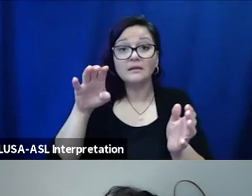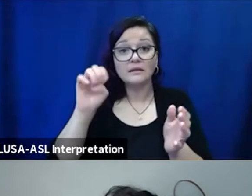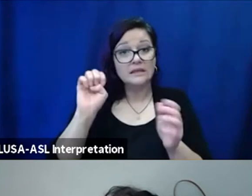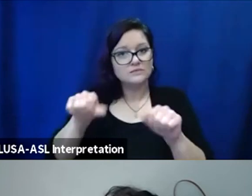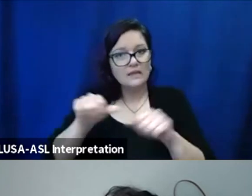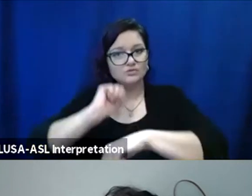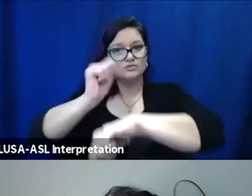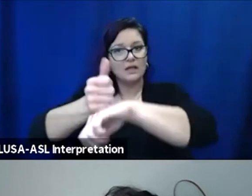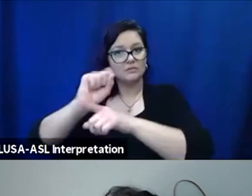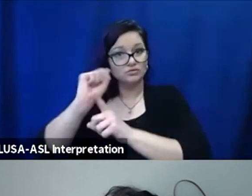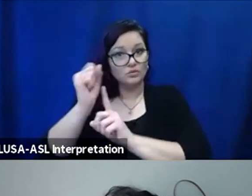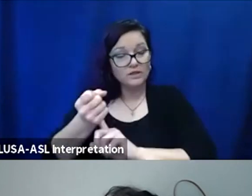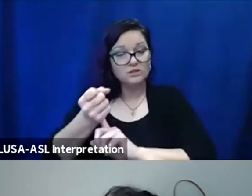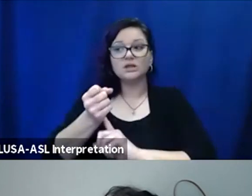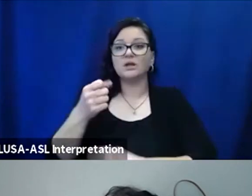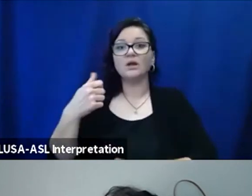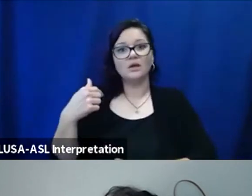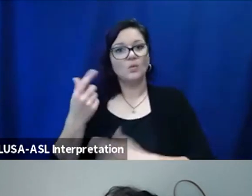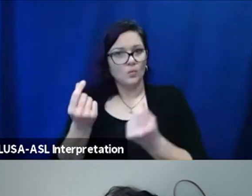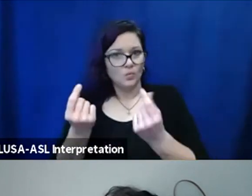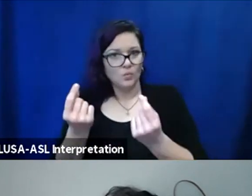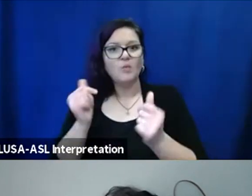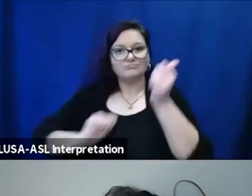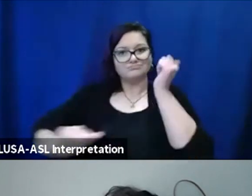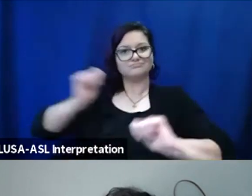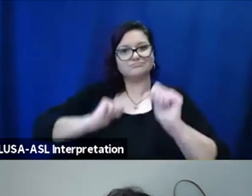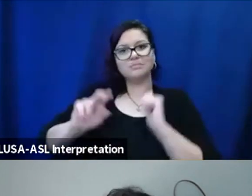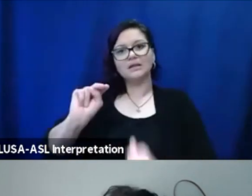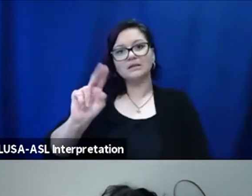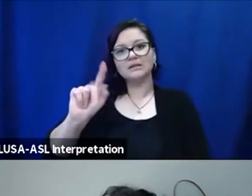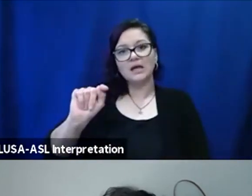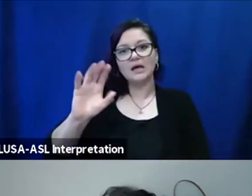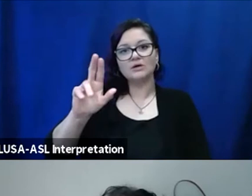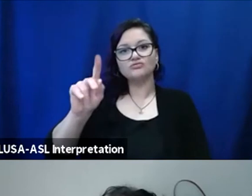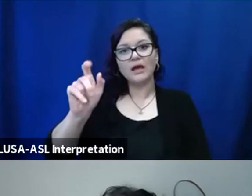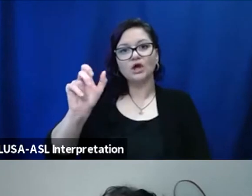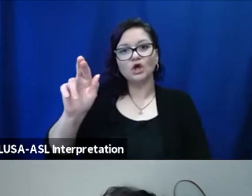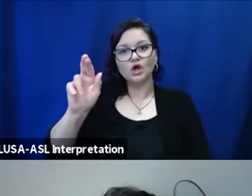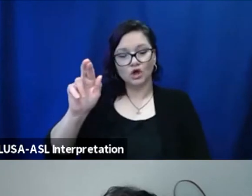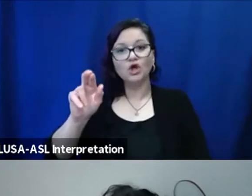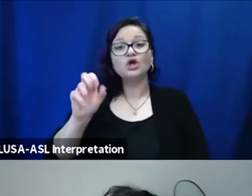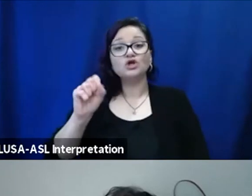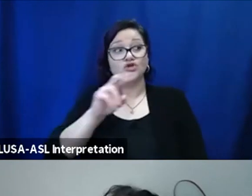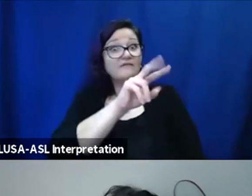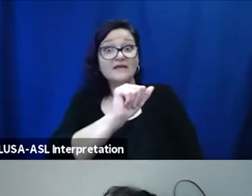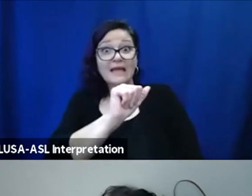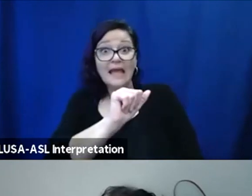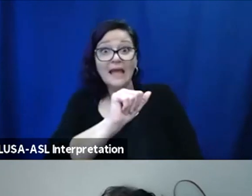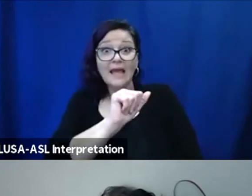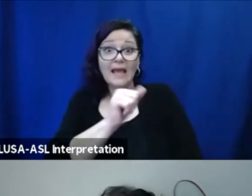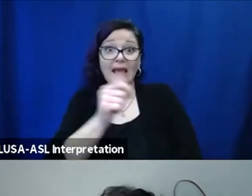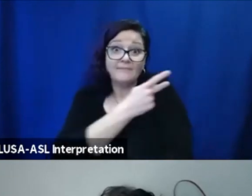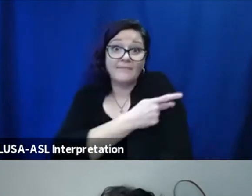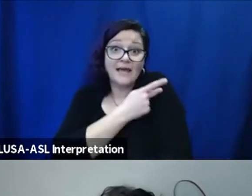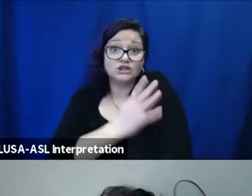a situation so that we performed the Nutcracker. And so the Nutcracker was seen by patients at the VA hospital. So we